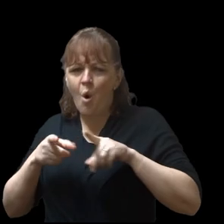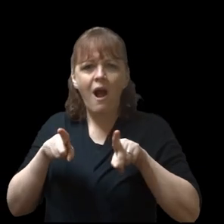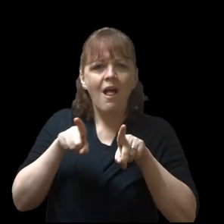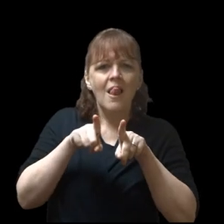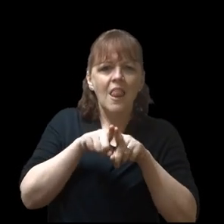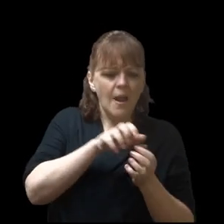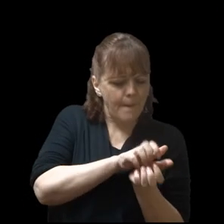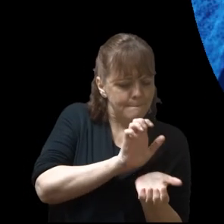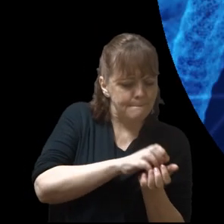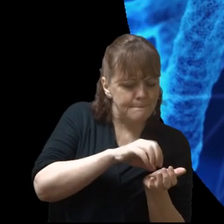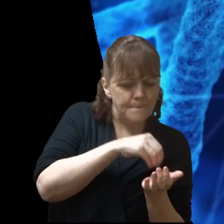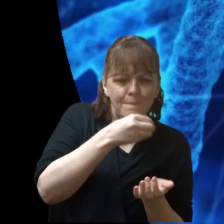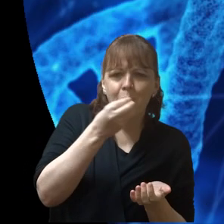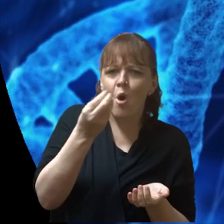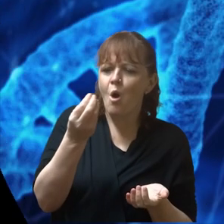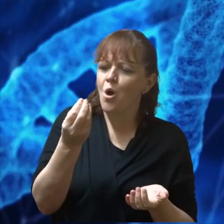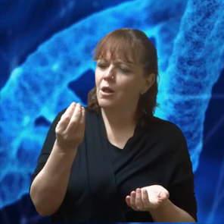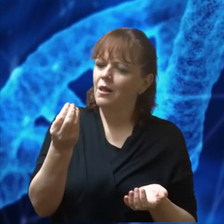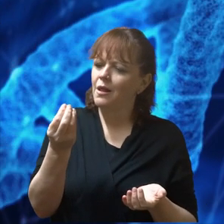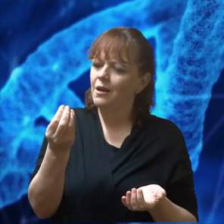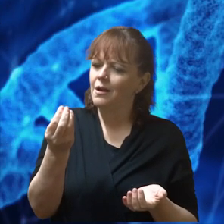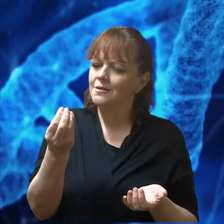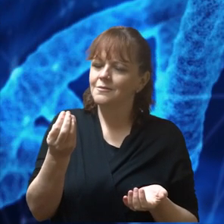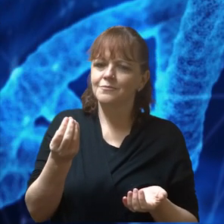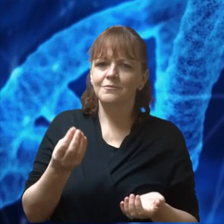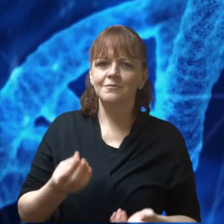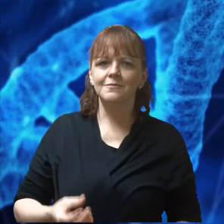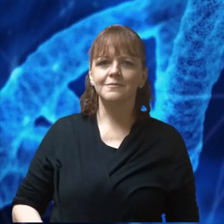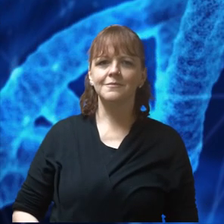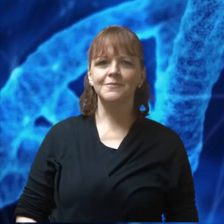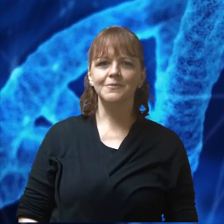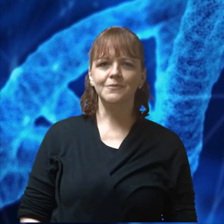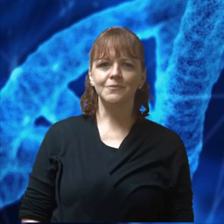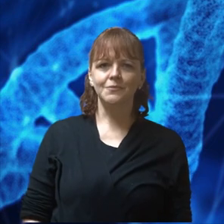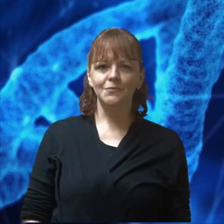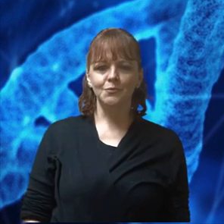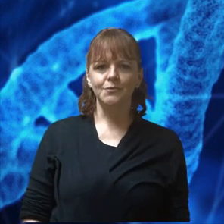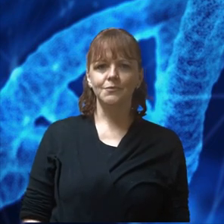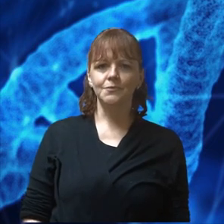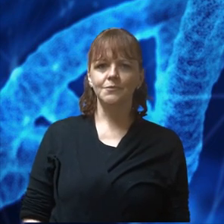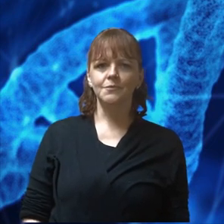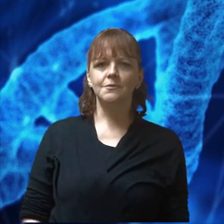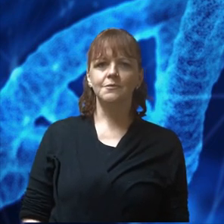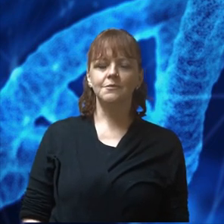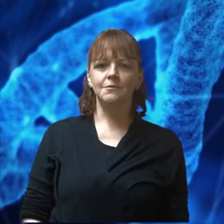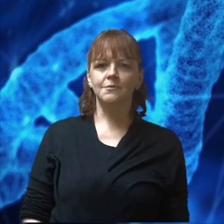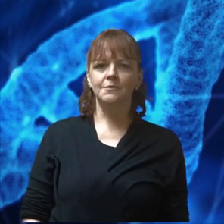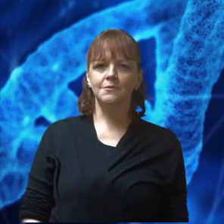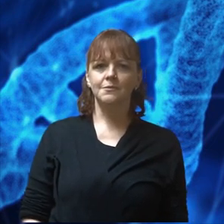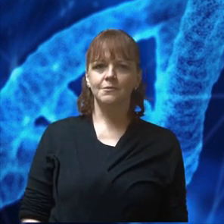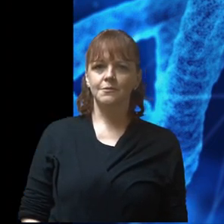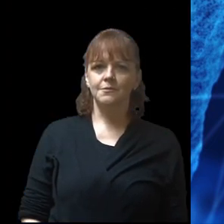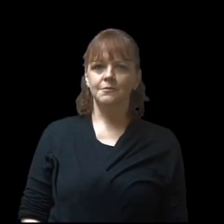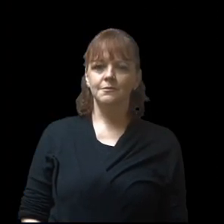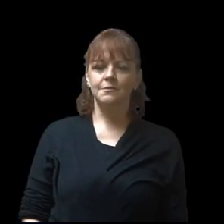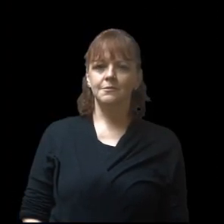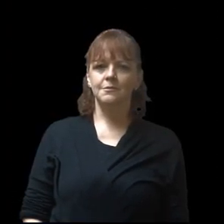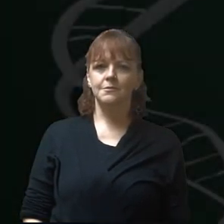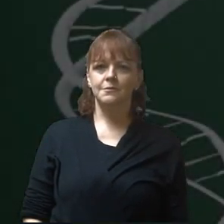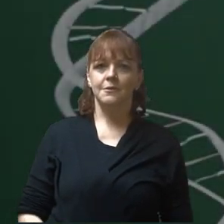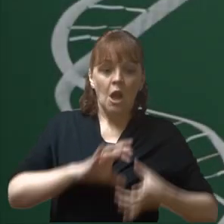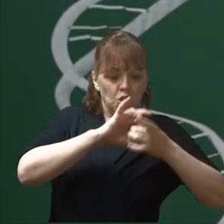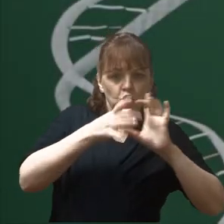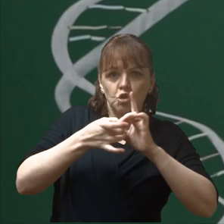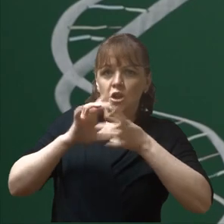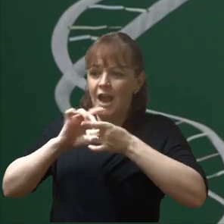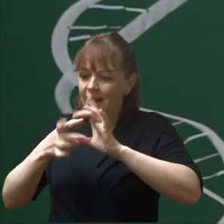a